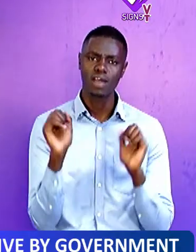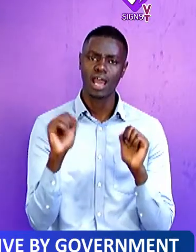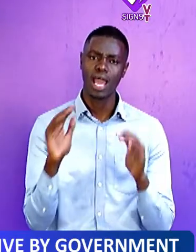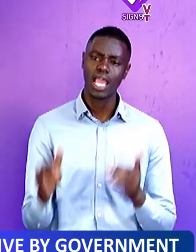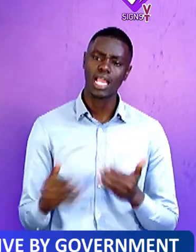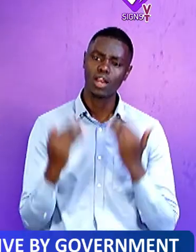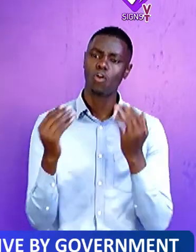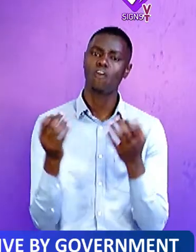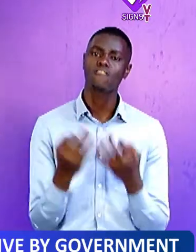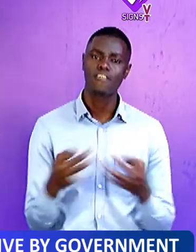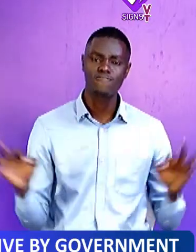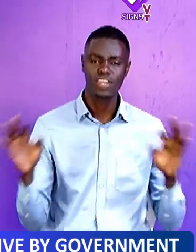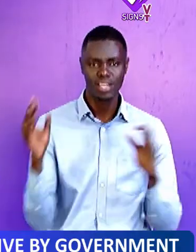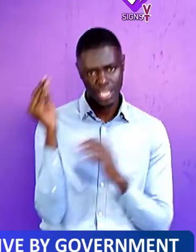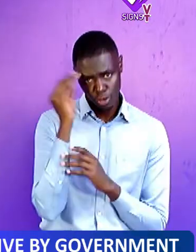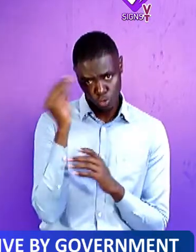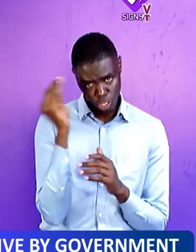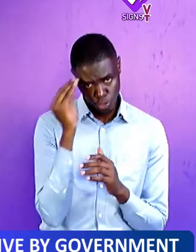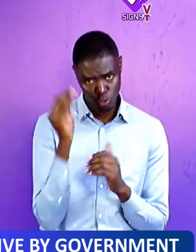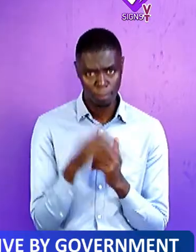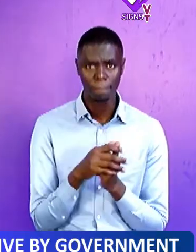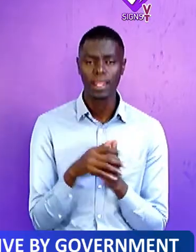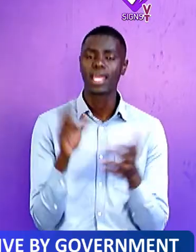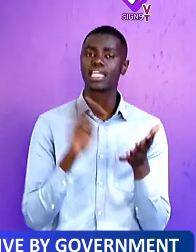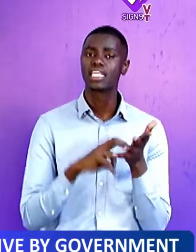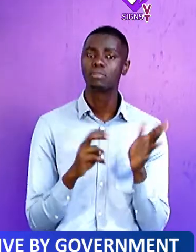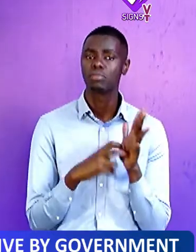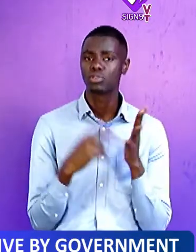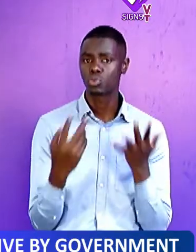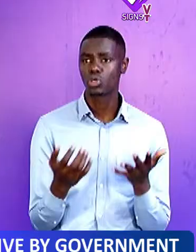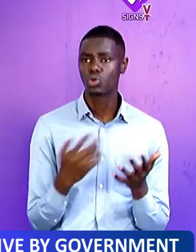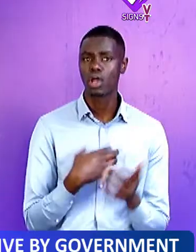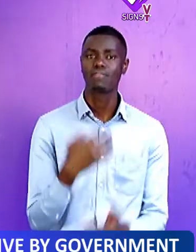offer free education, it means you have